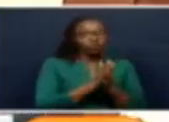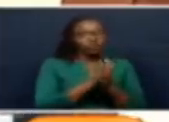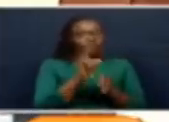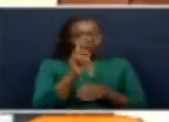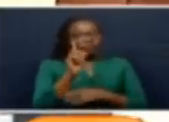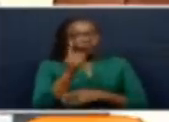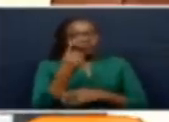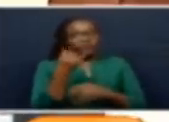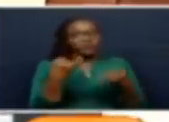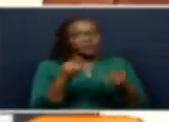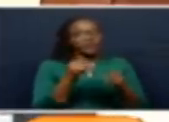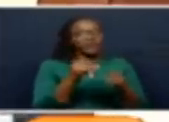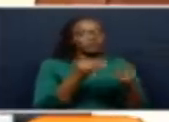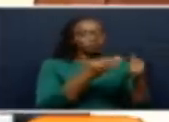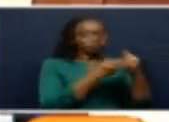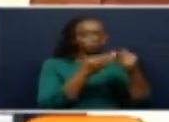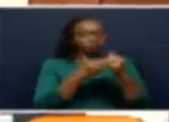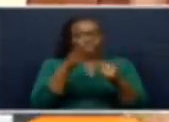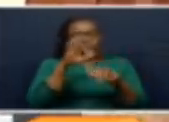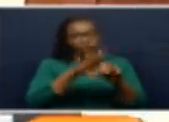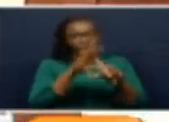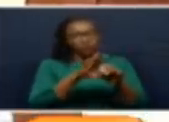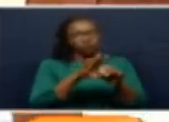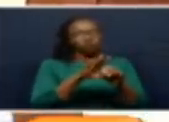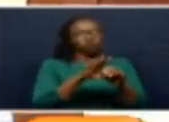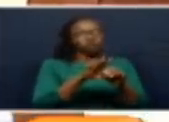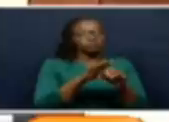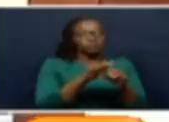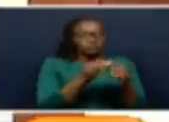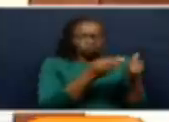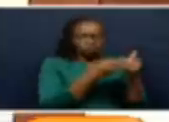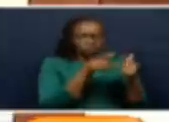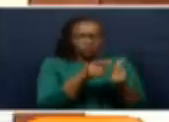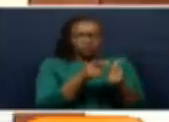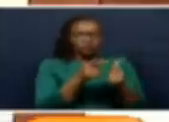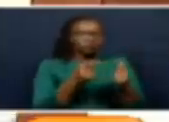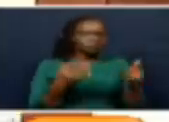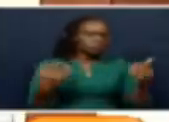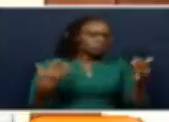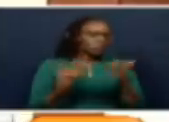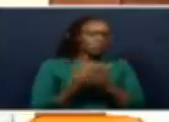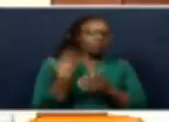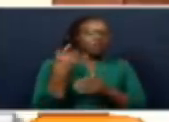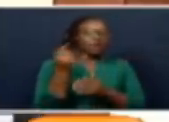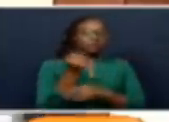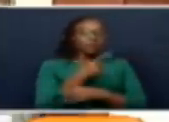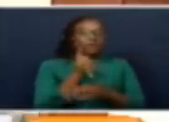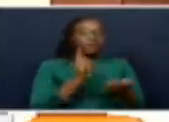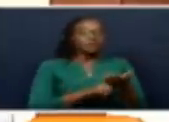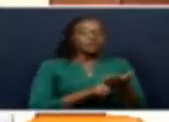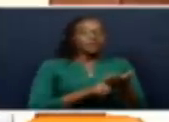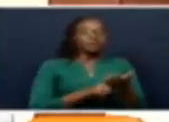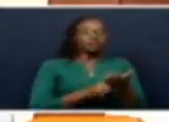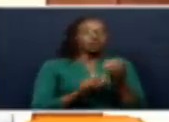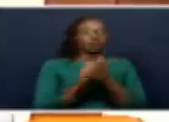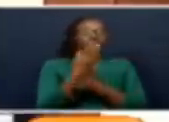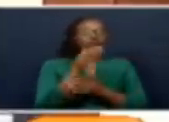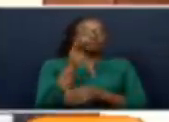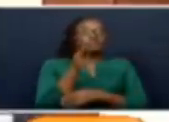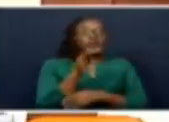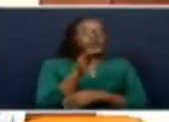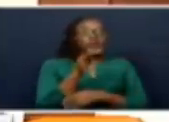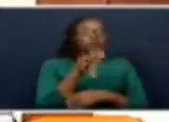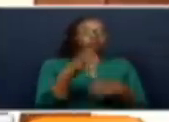of his election in August. Yes. From August to last month when he was forming a cabinet, yeah. 5 months. That